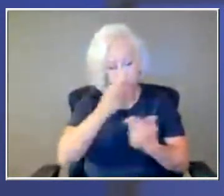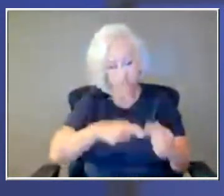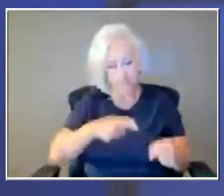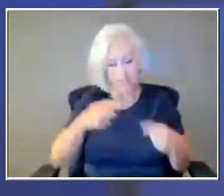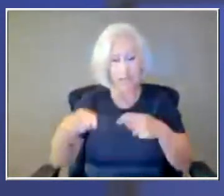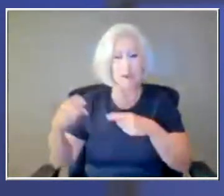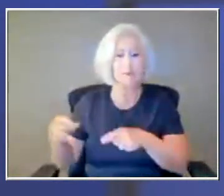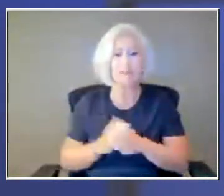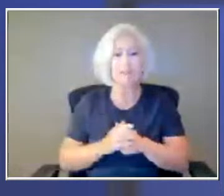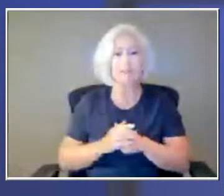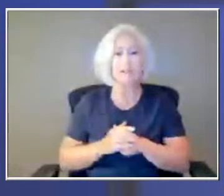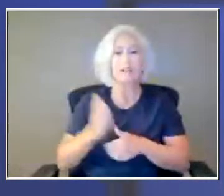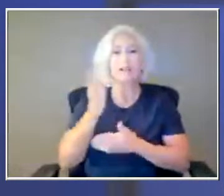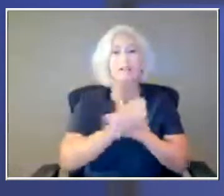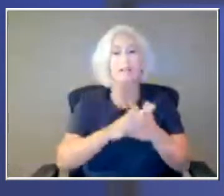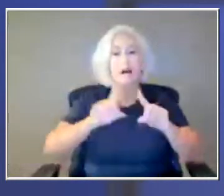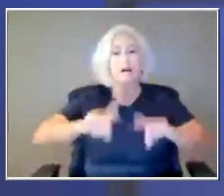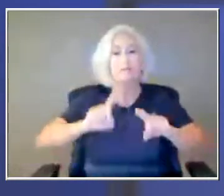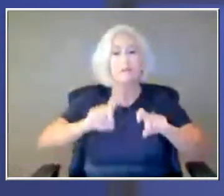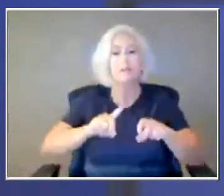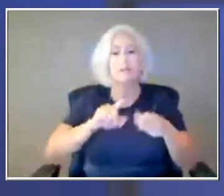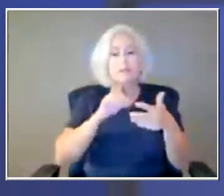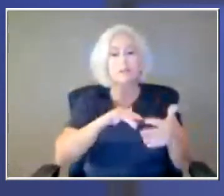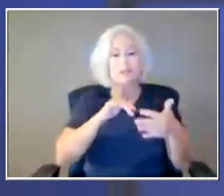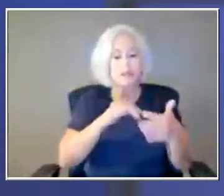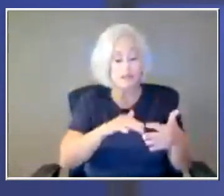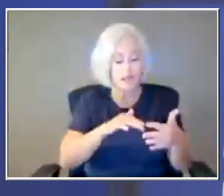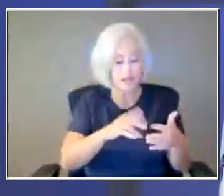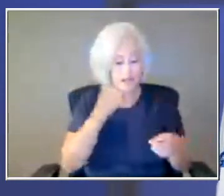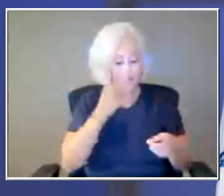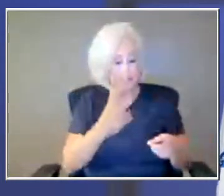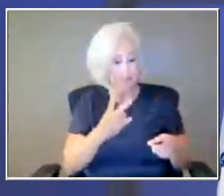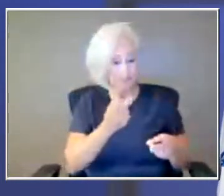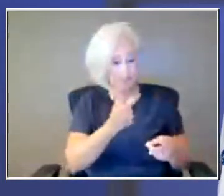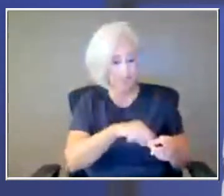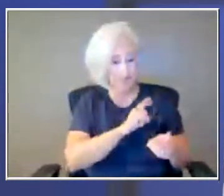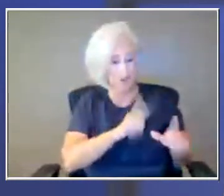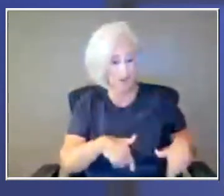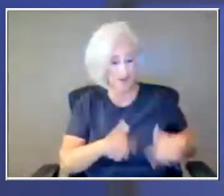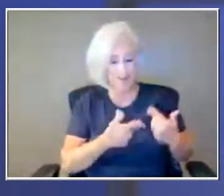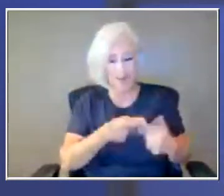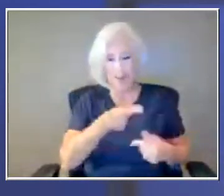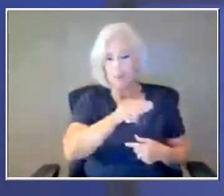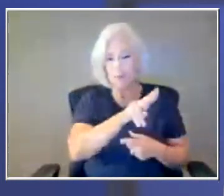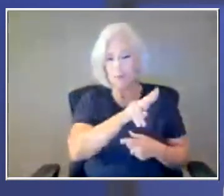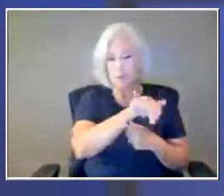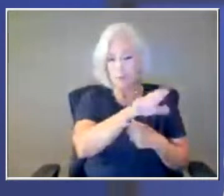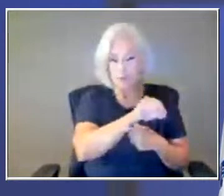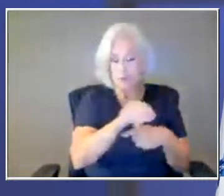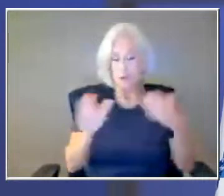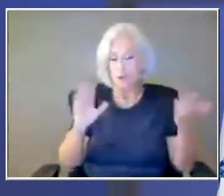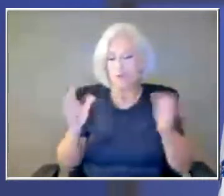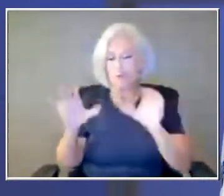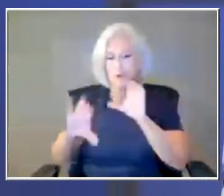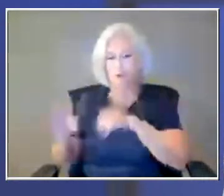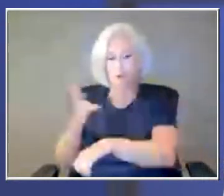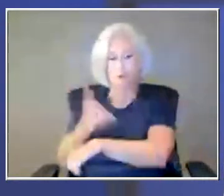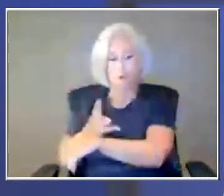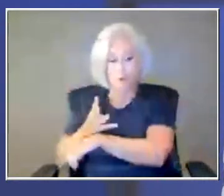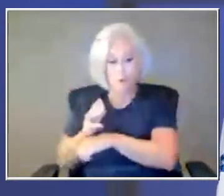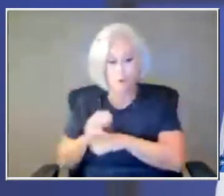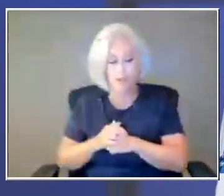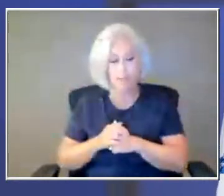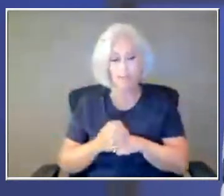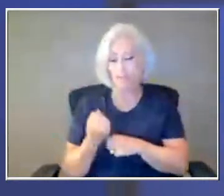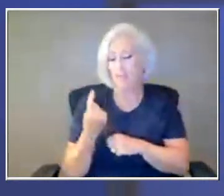compared quality of life for patients receiving Pluvicto to things like chemotherapy, and even in a more recent trial that came out about 11 months